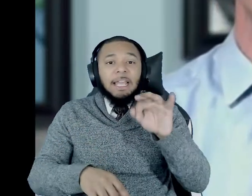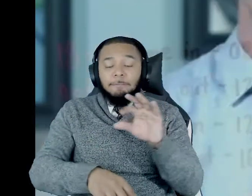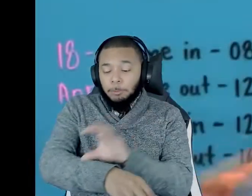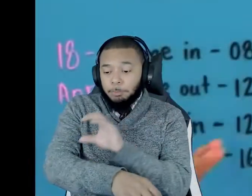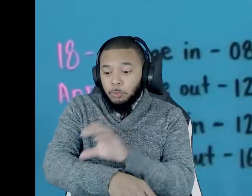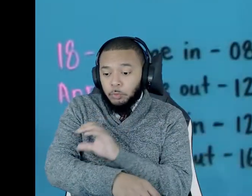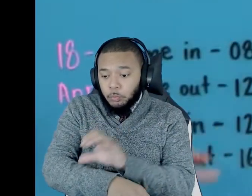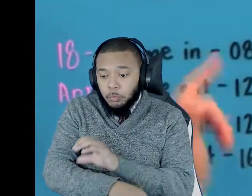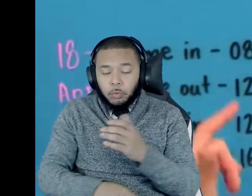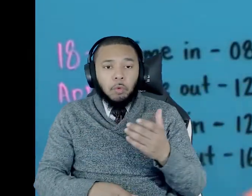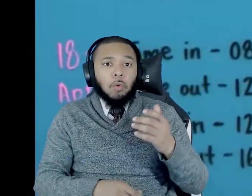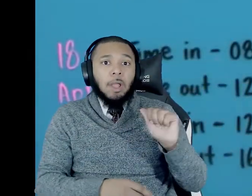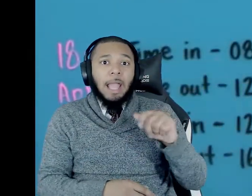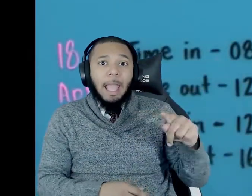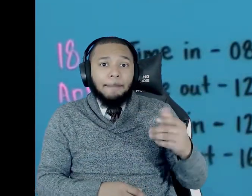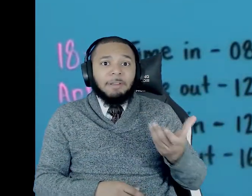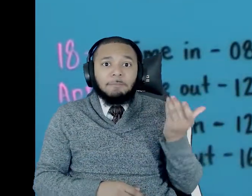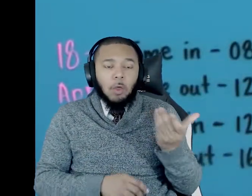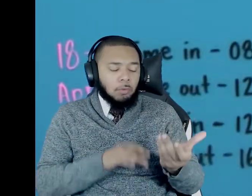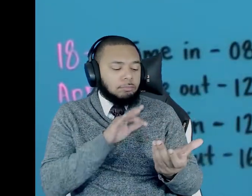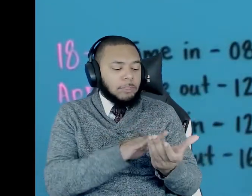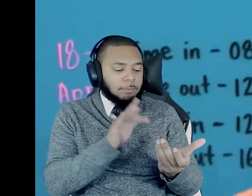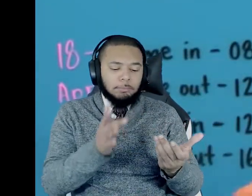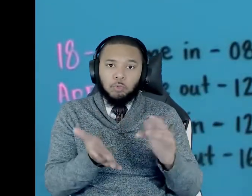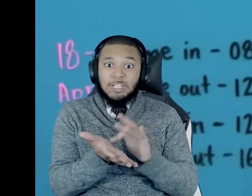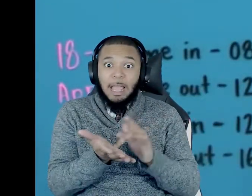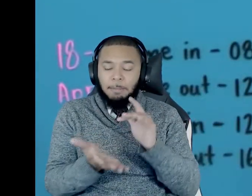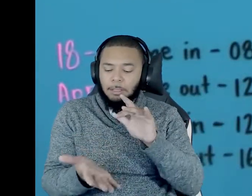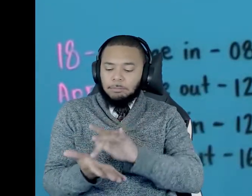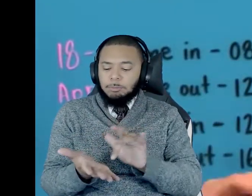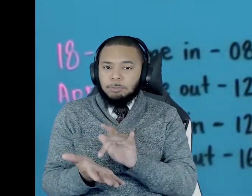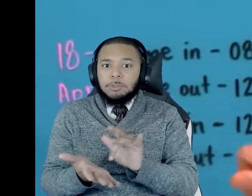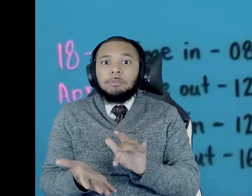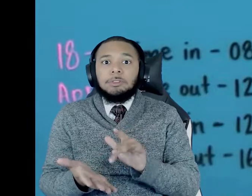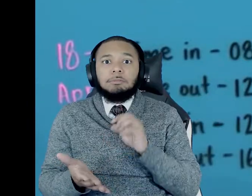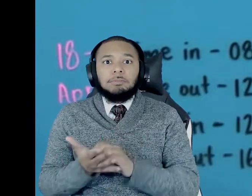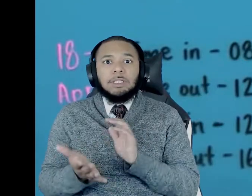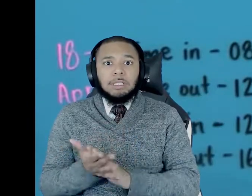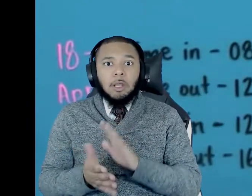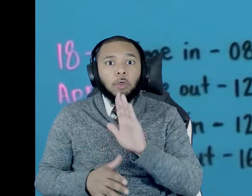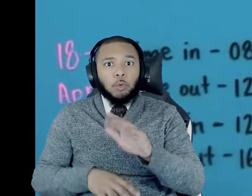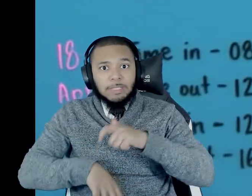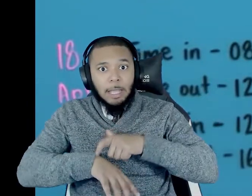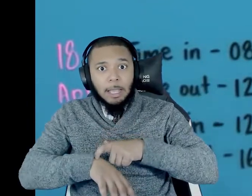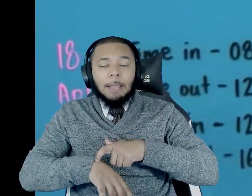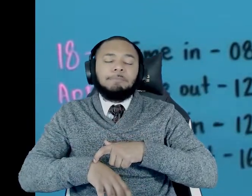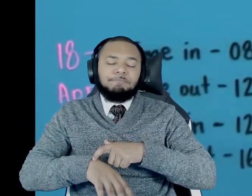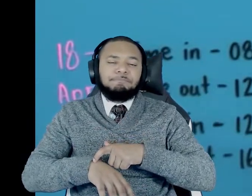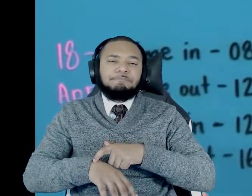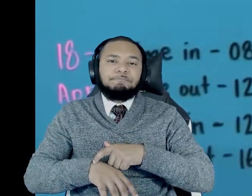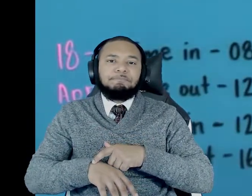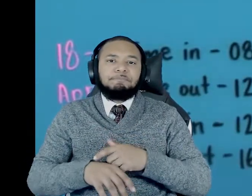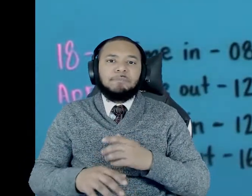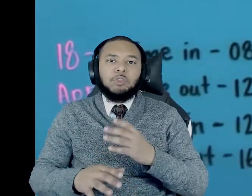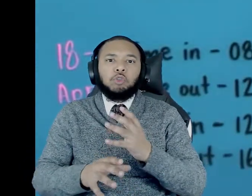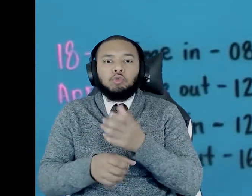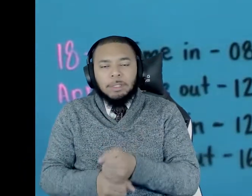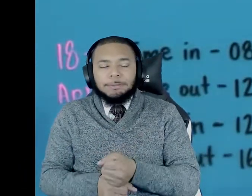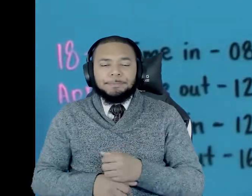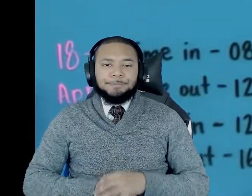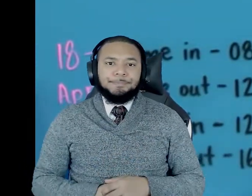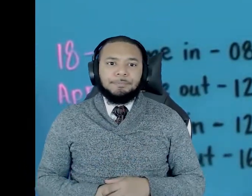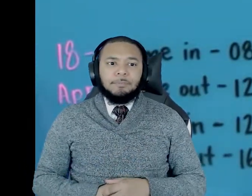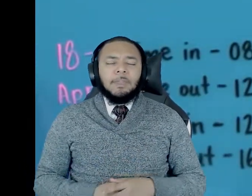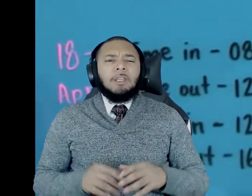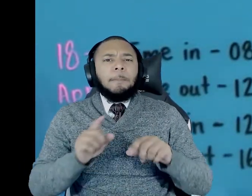representation. So I want to take you down here to the board so that you can see a digital version of a time card. What would it look